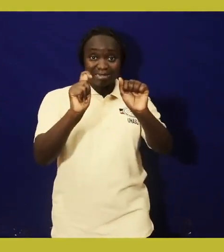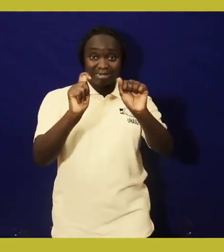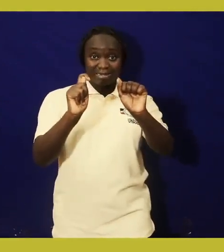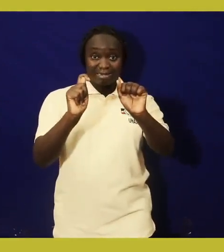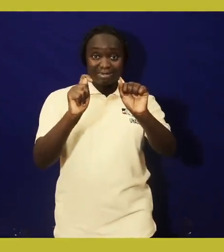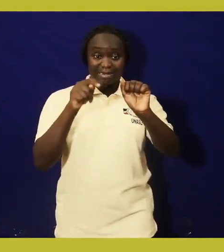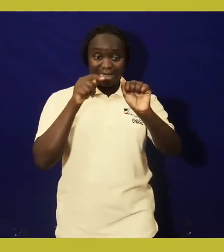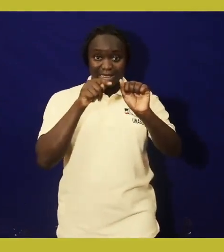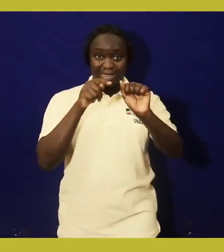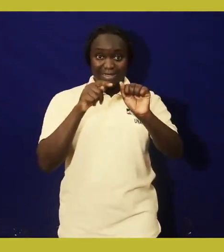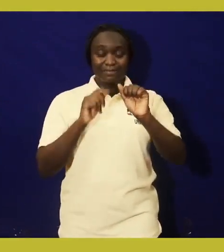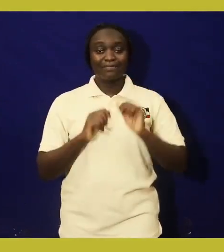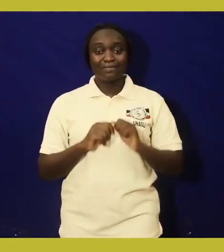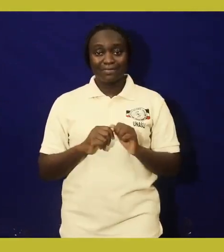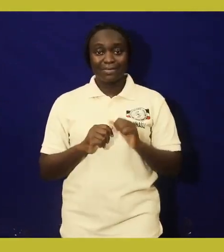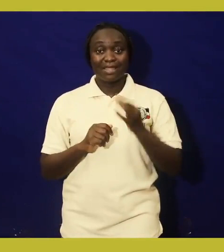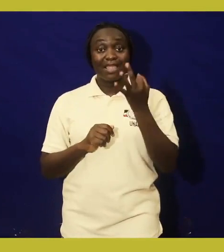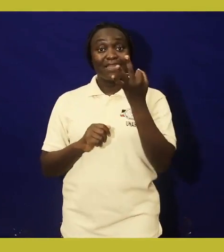fa.